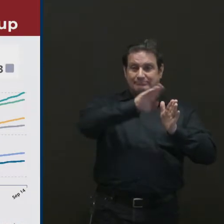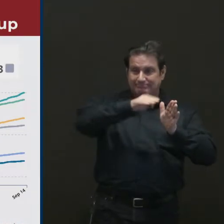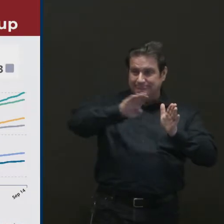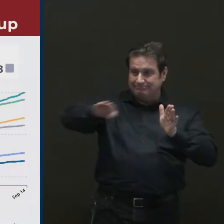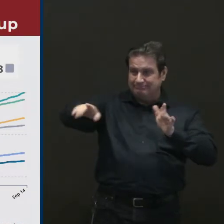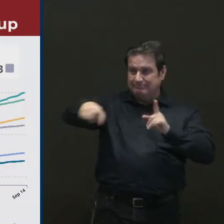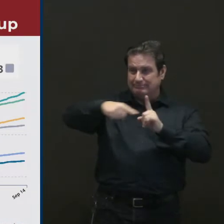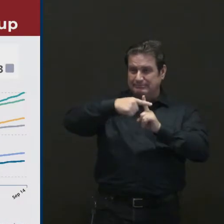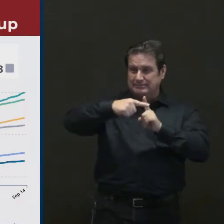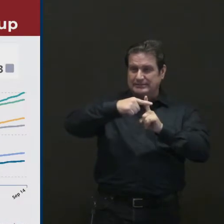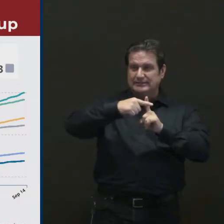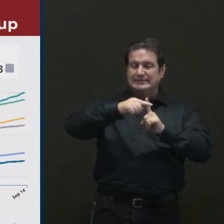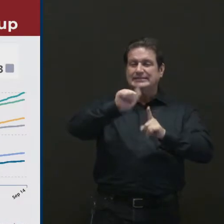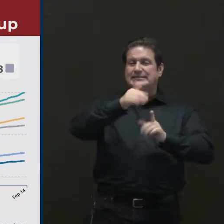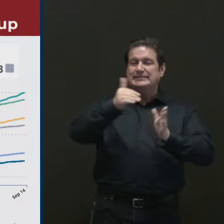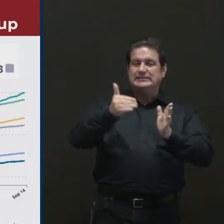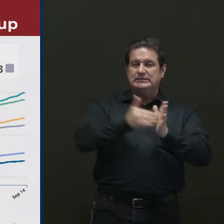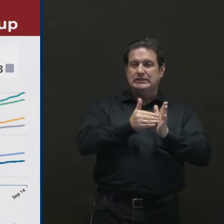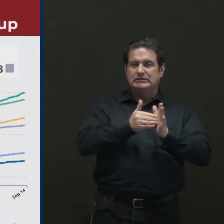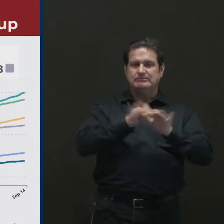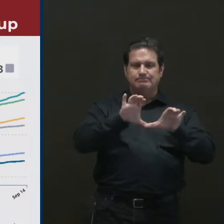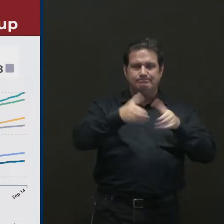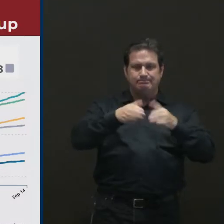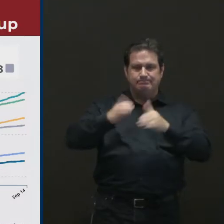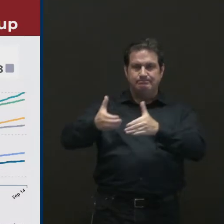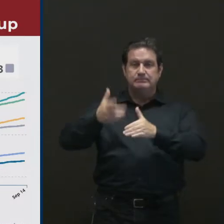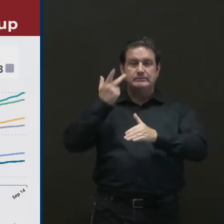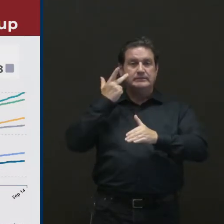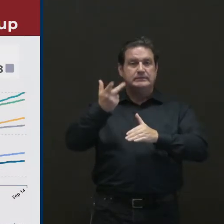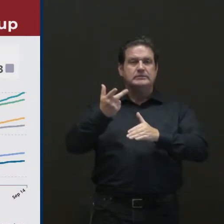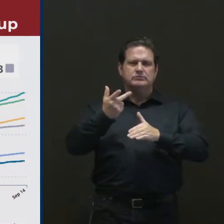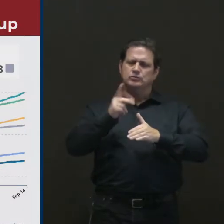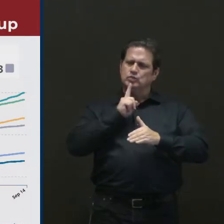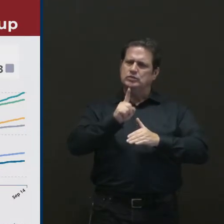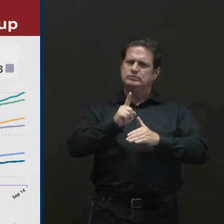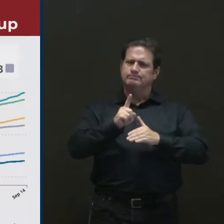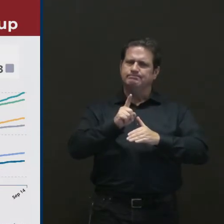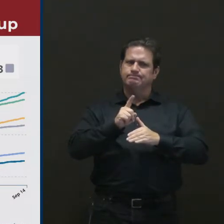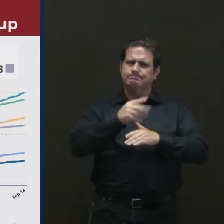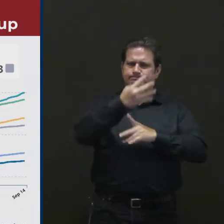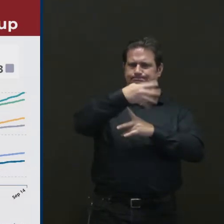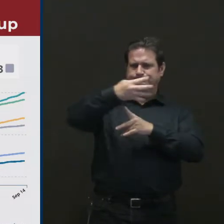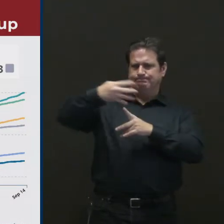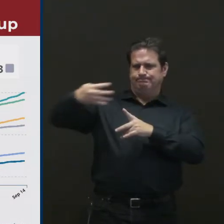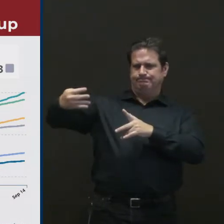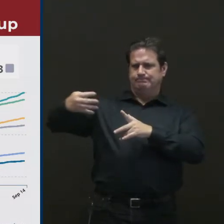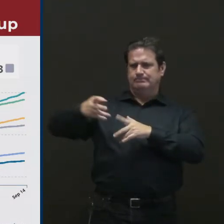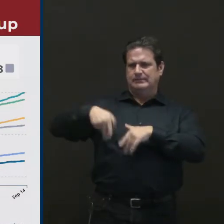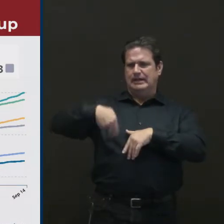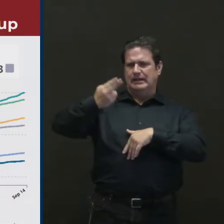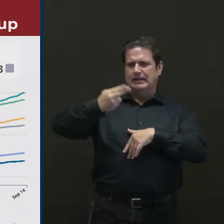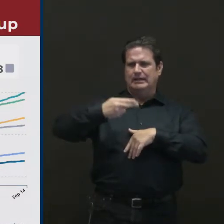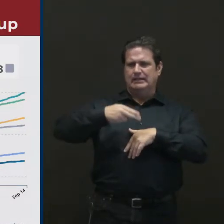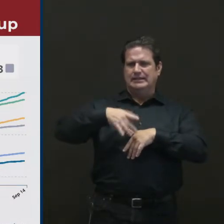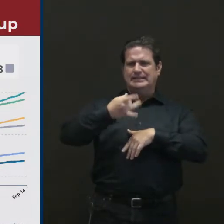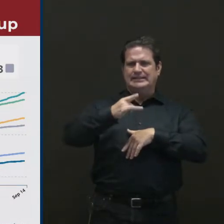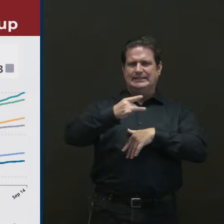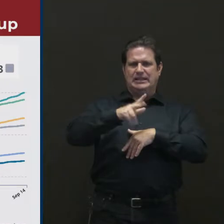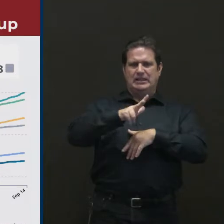cases per 10,000, and so this is where you see the real the high level of cases in that 18